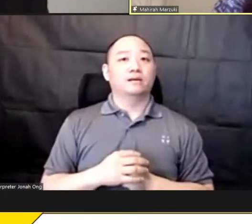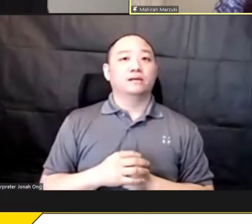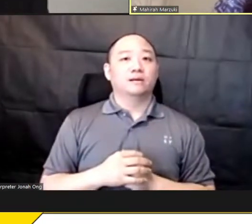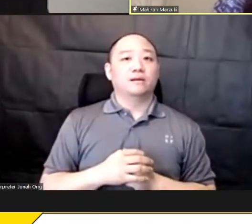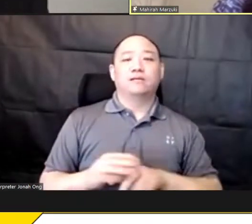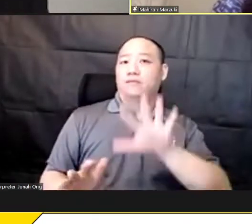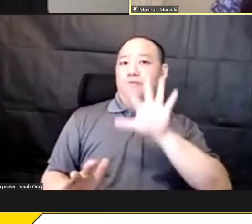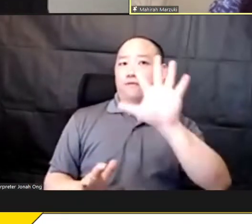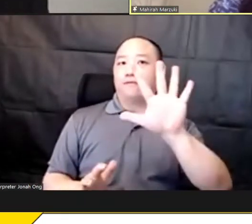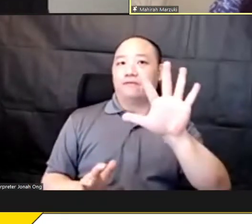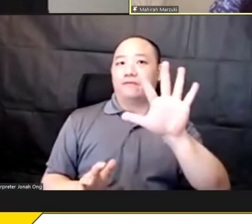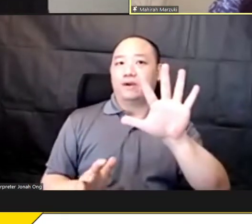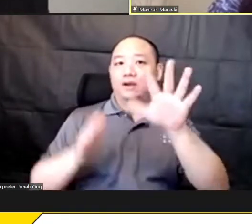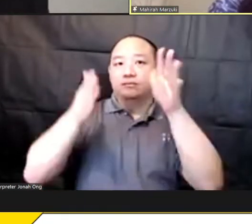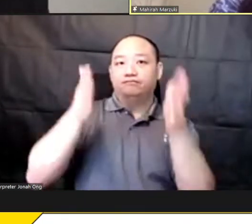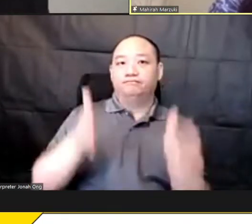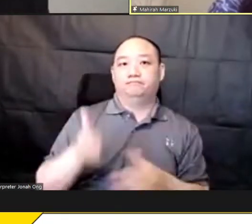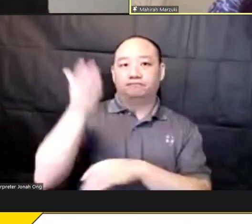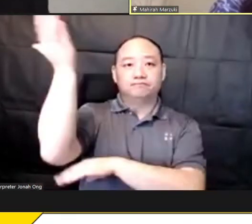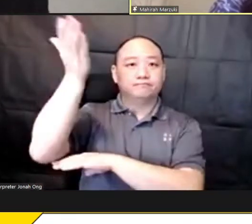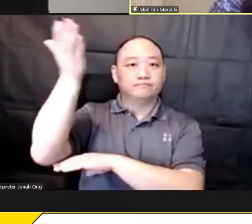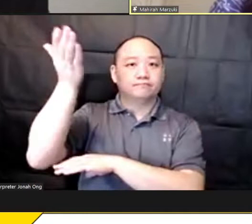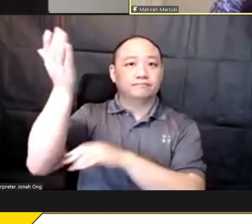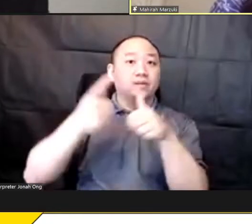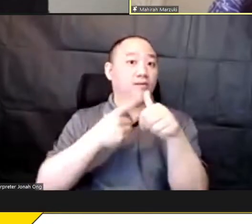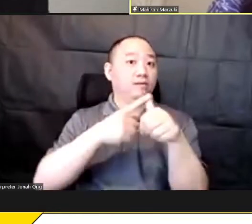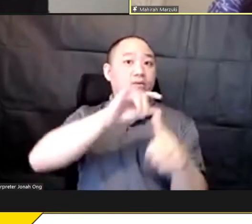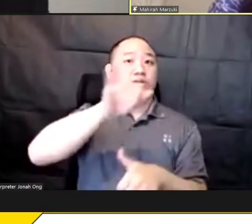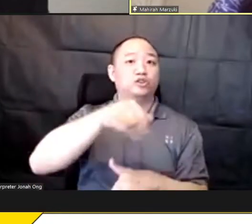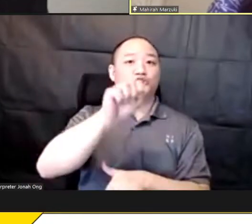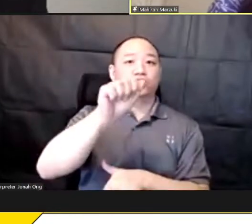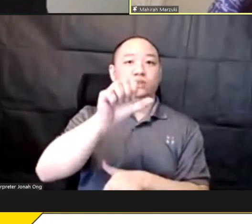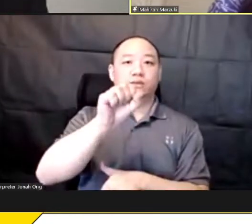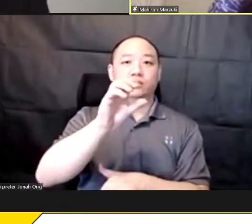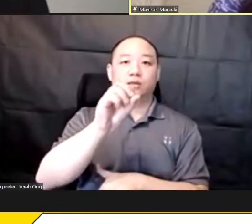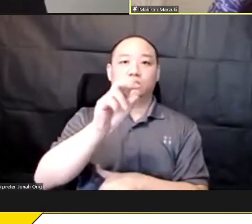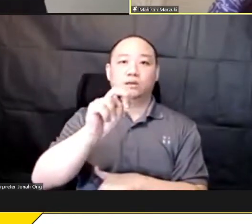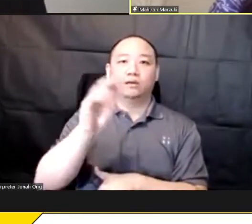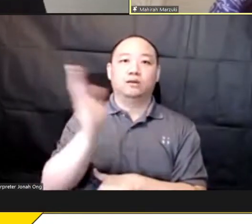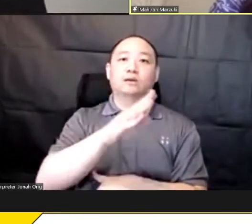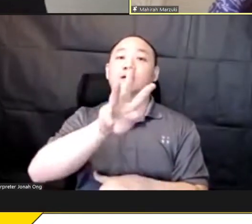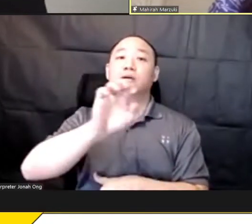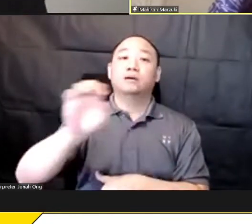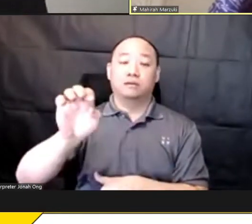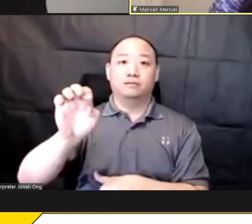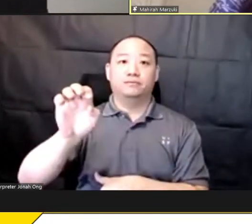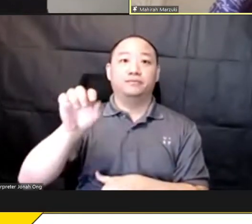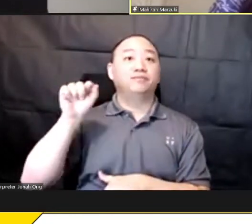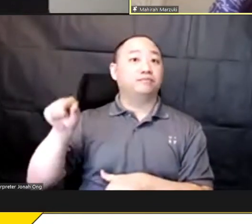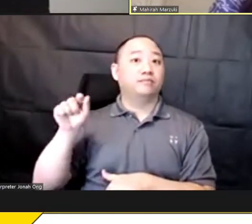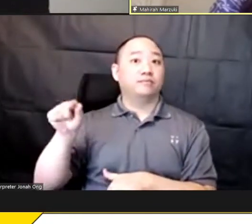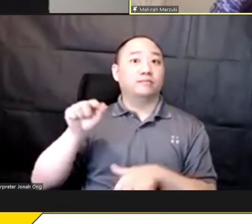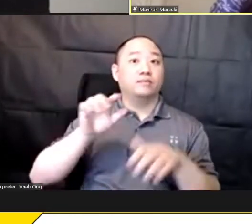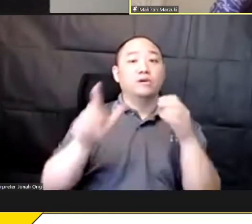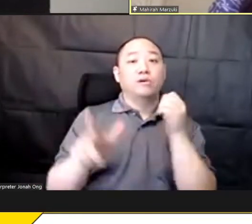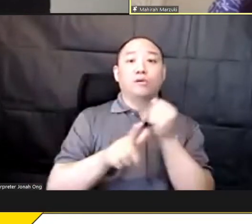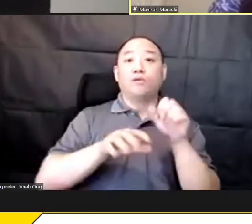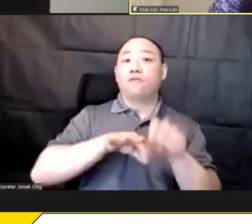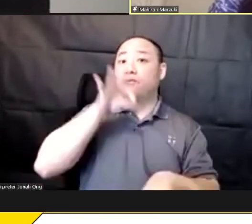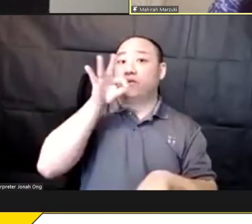brilliant speakers. First, we have Jason Wee. He is the co-founder of AOD